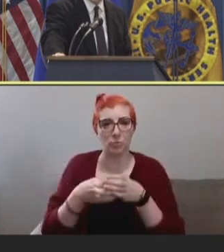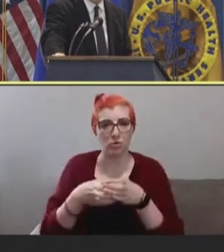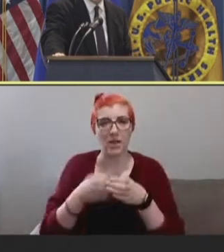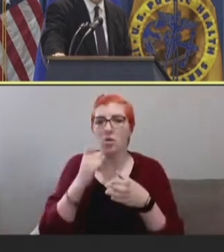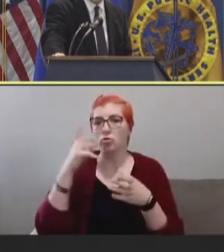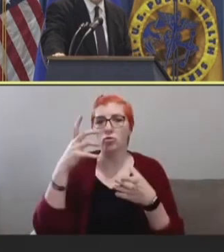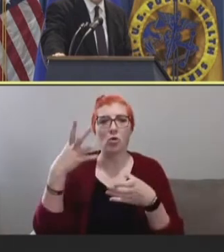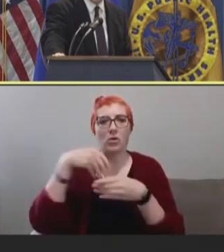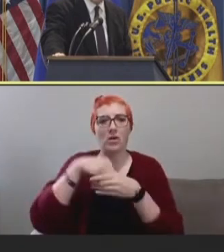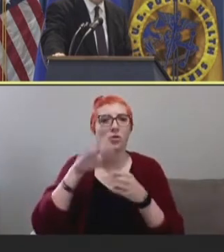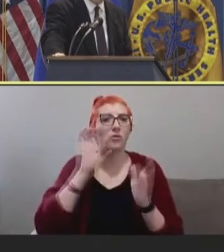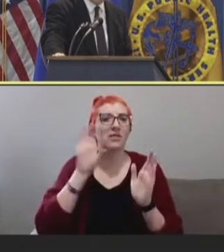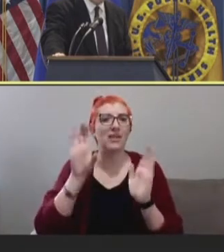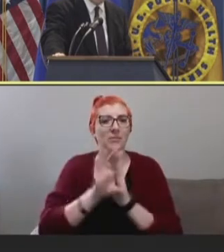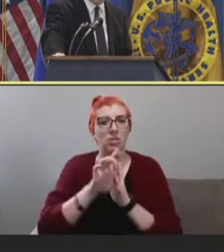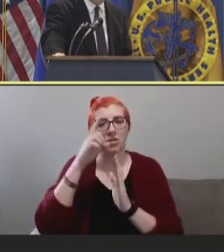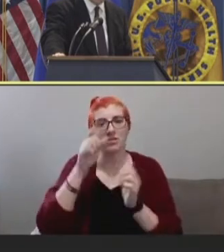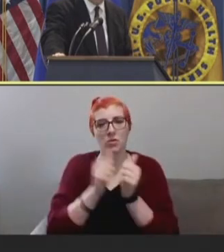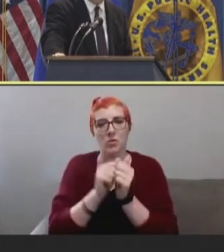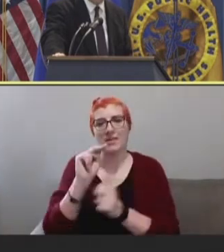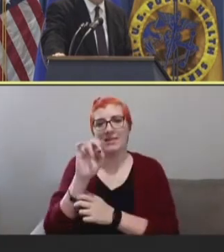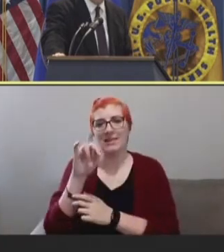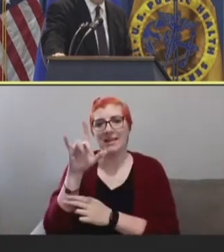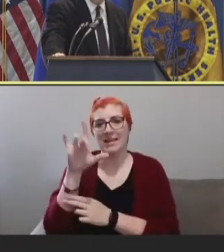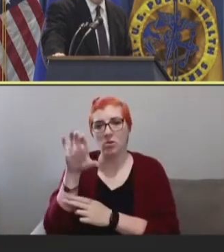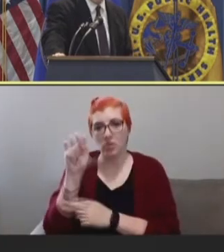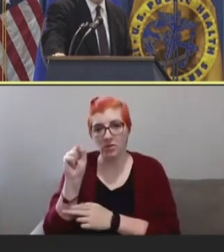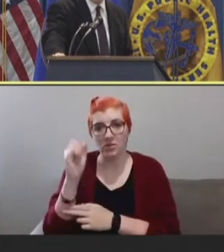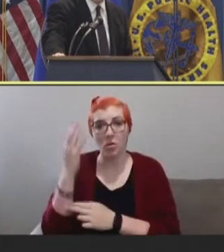with needles, as this may trigger someone with a needle phobia.